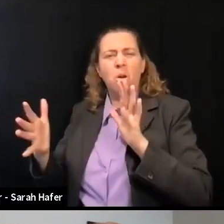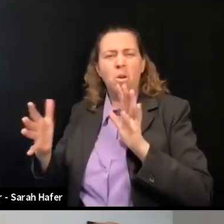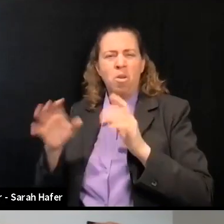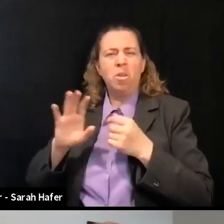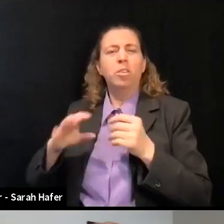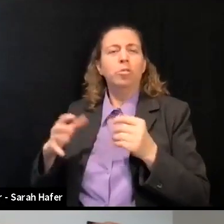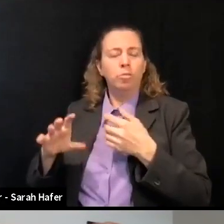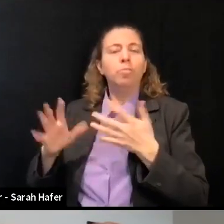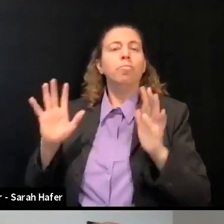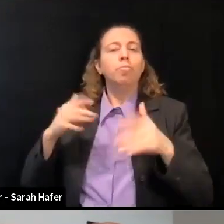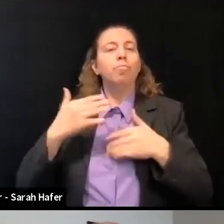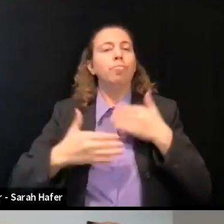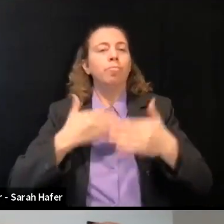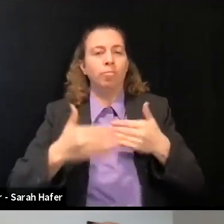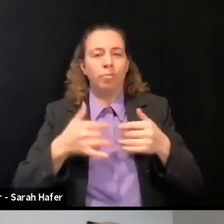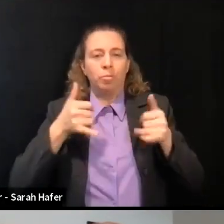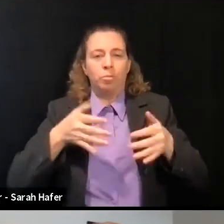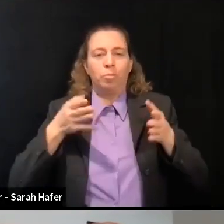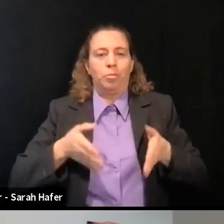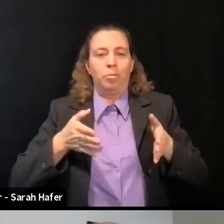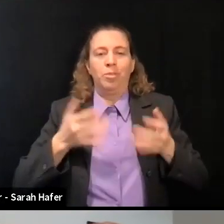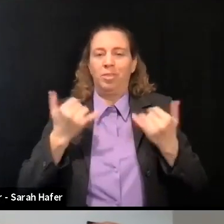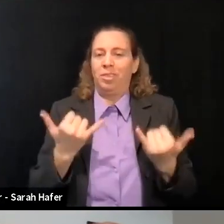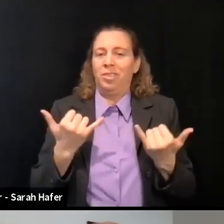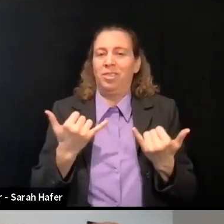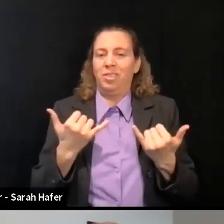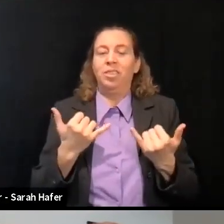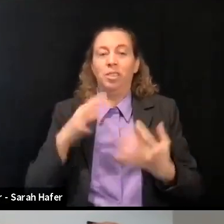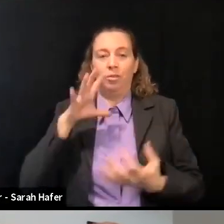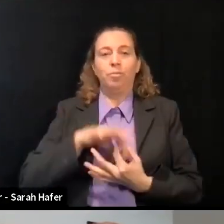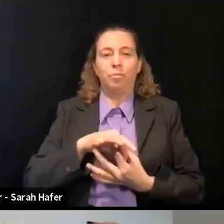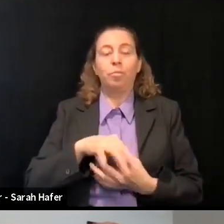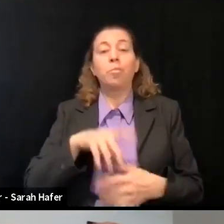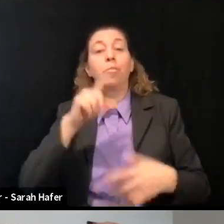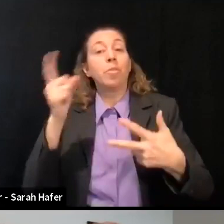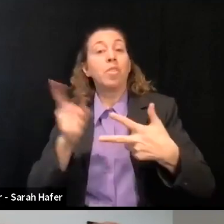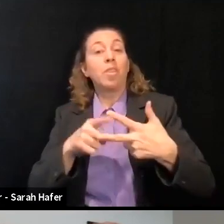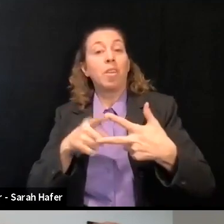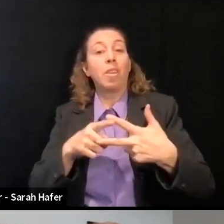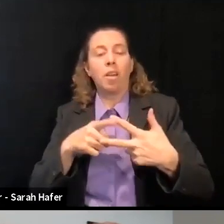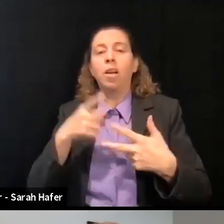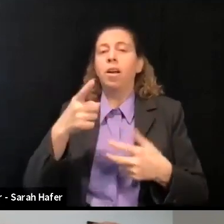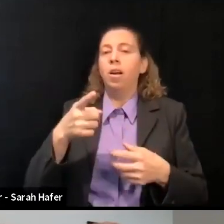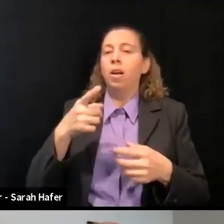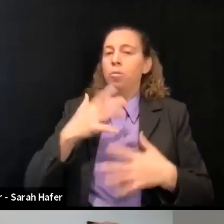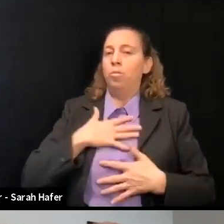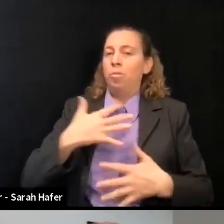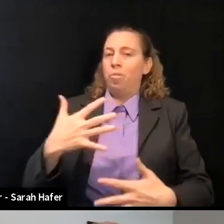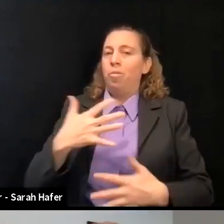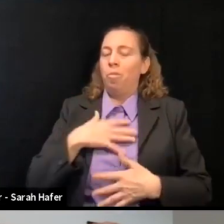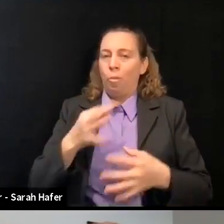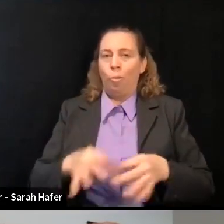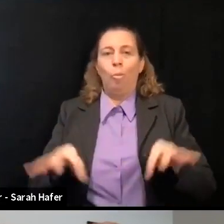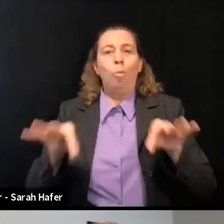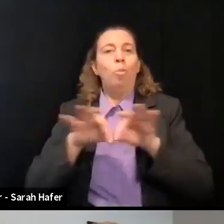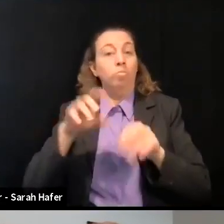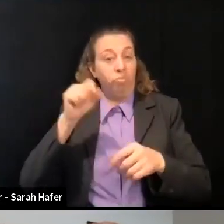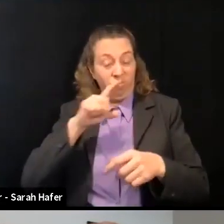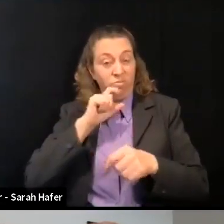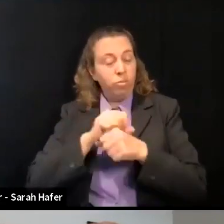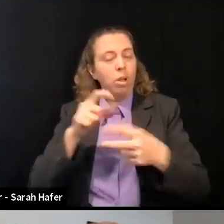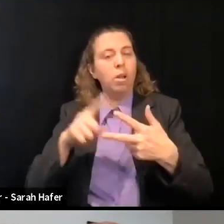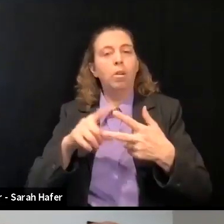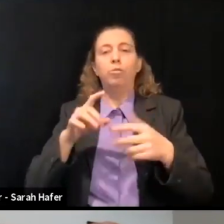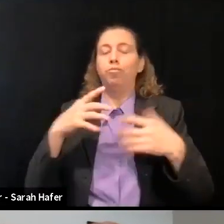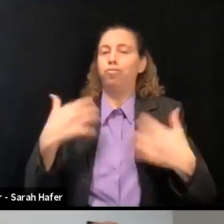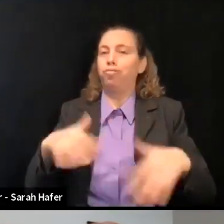breaths, two cycles of breath a day are a potent, powerful way to heal. And one of the ways that we, what